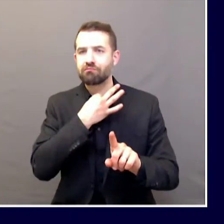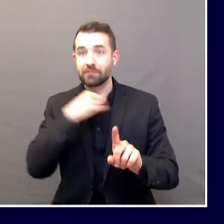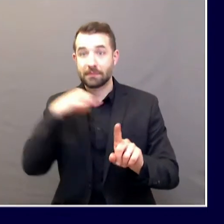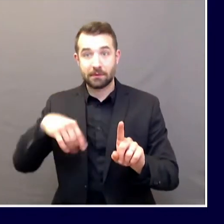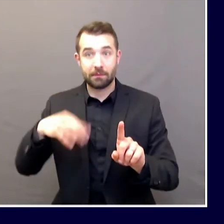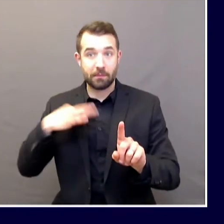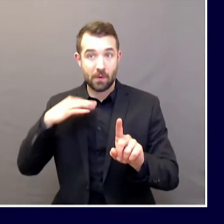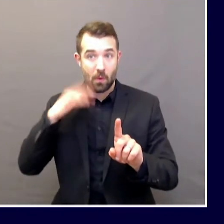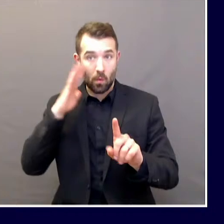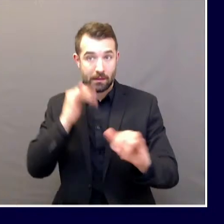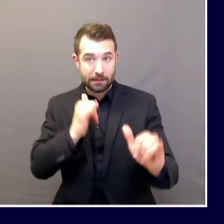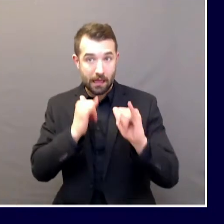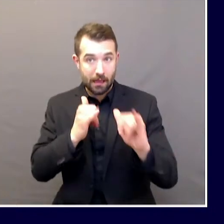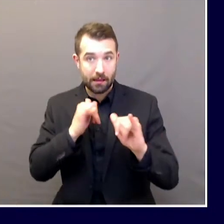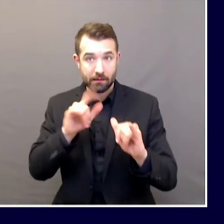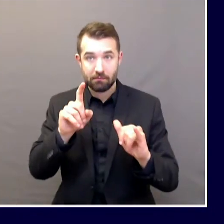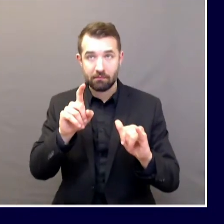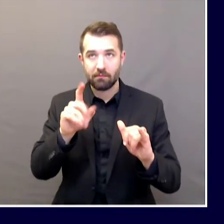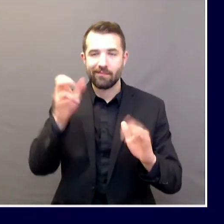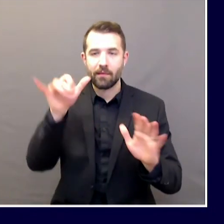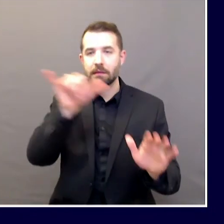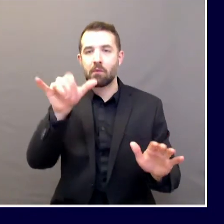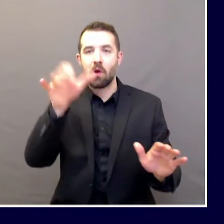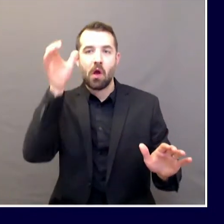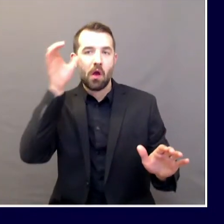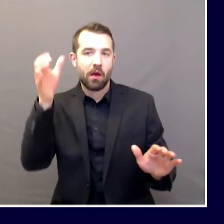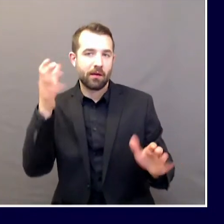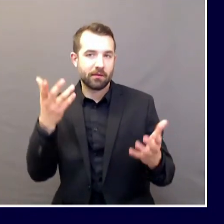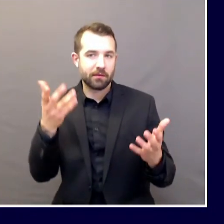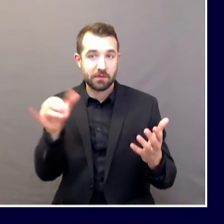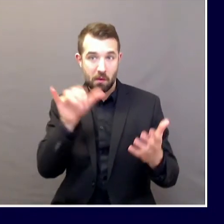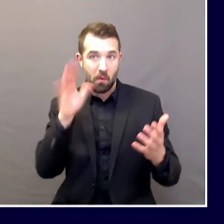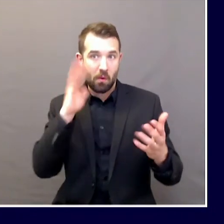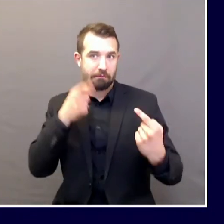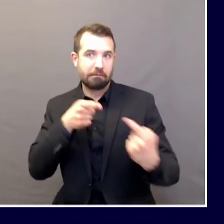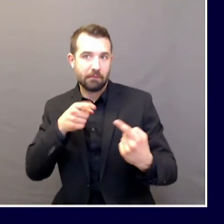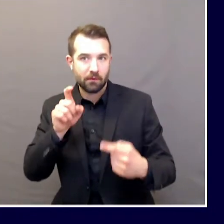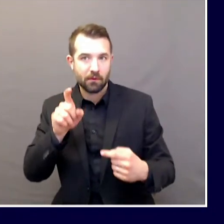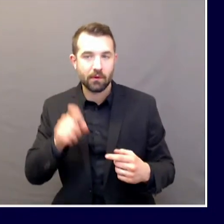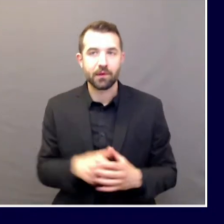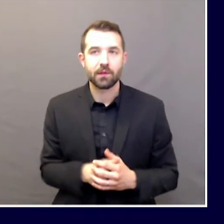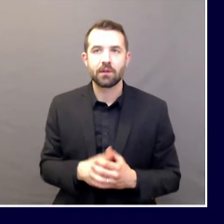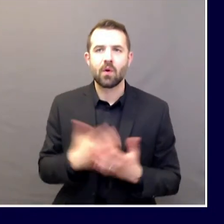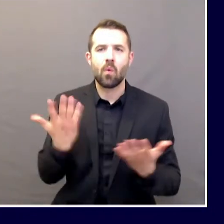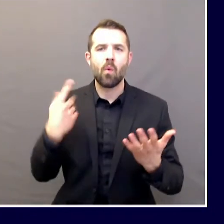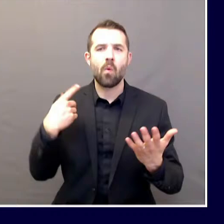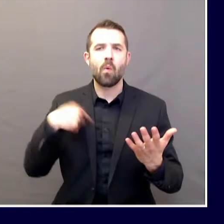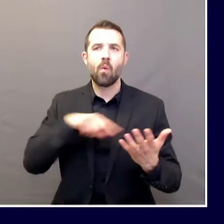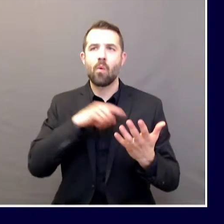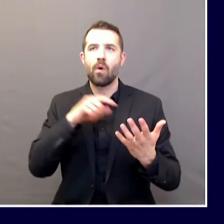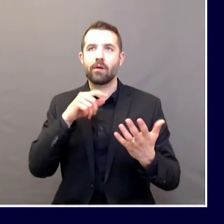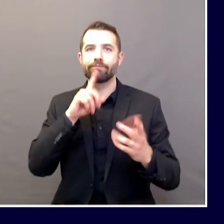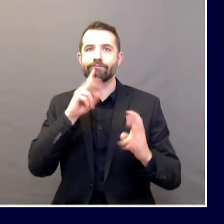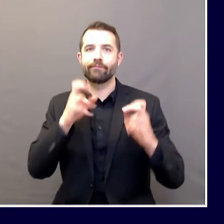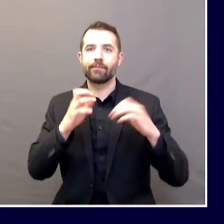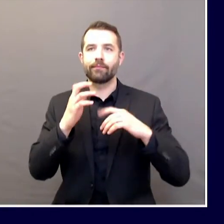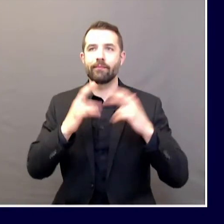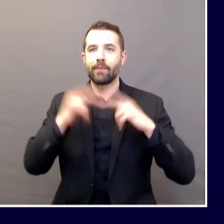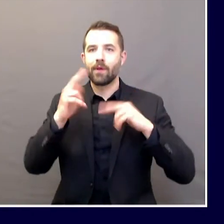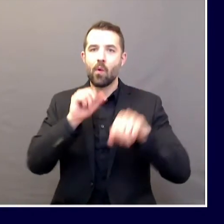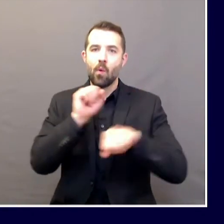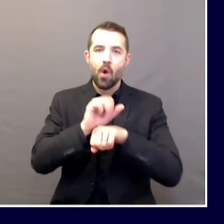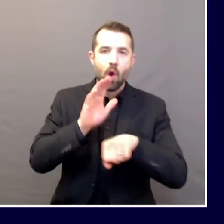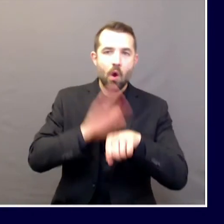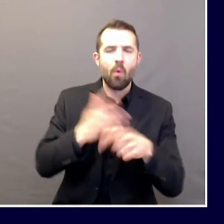Is this the centralized registration system that we've been talking about for a few months, or is that still a separate goal? No, what